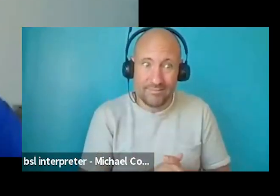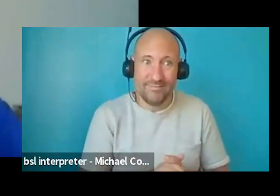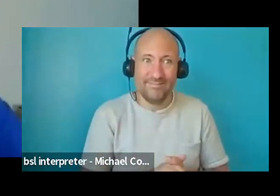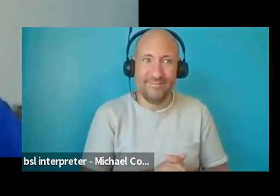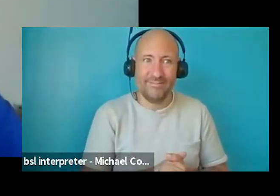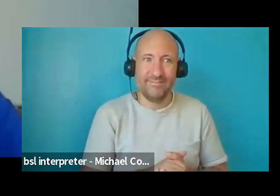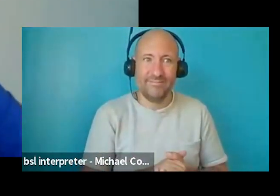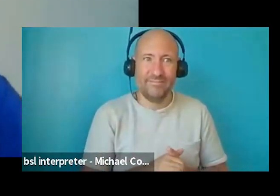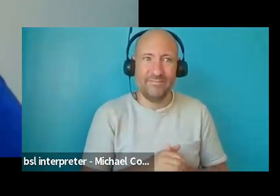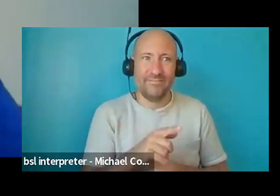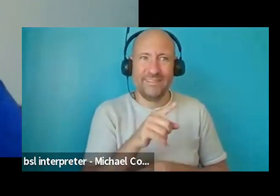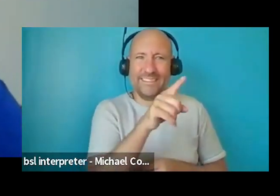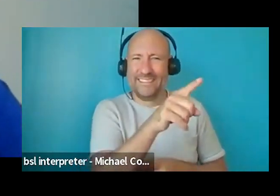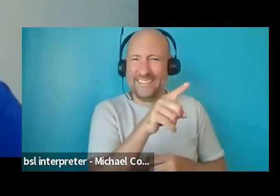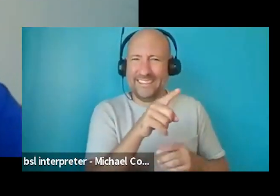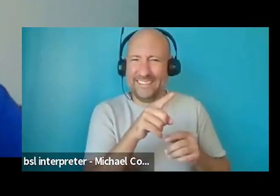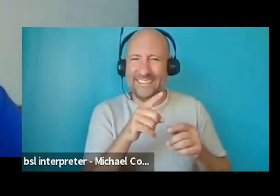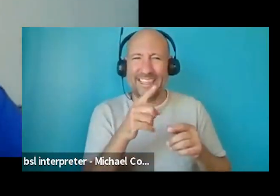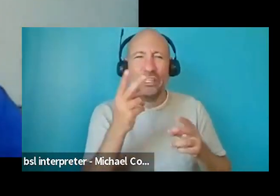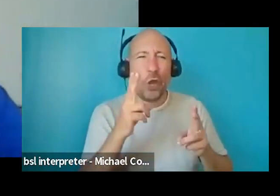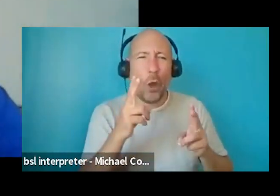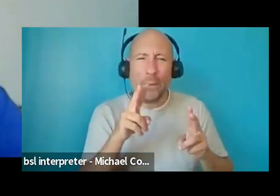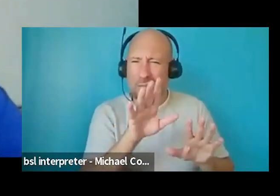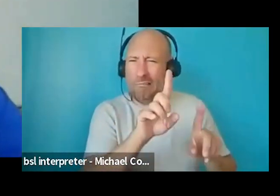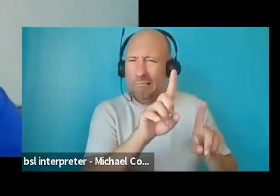I'm just checking, I'm going between them both.